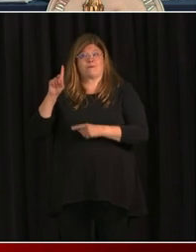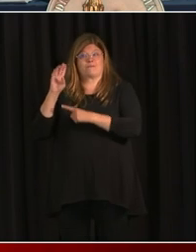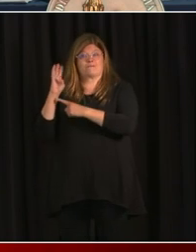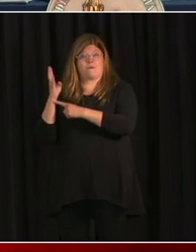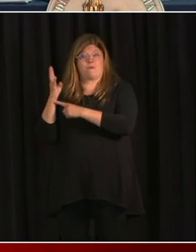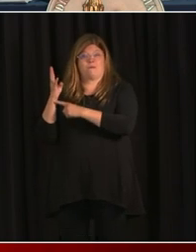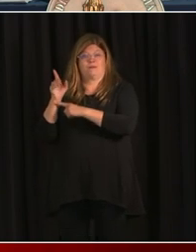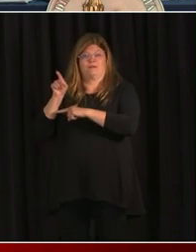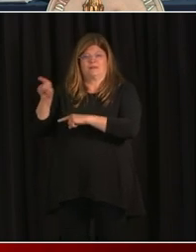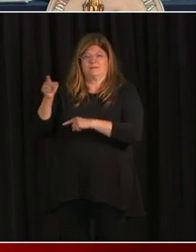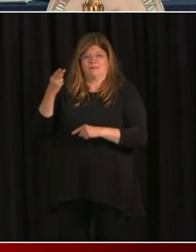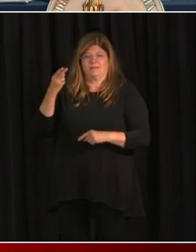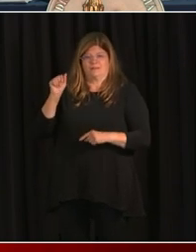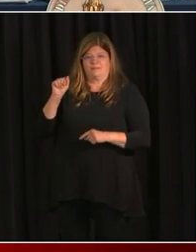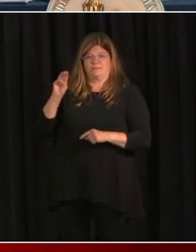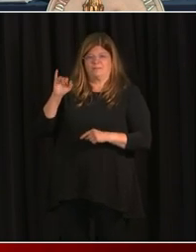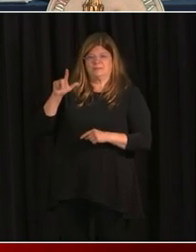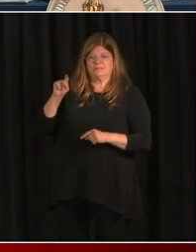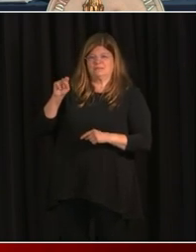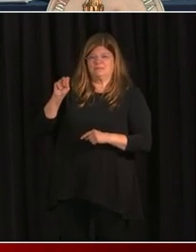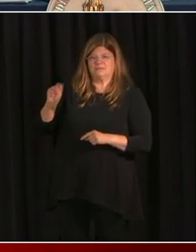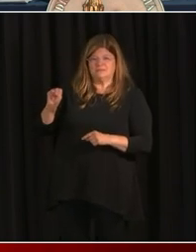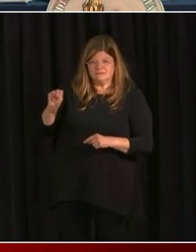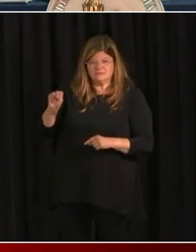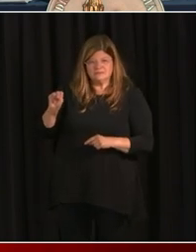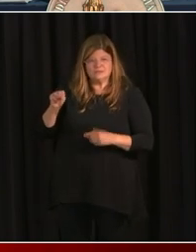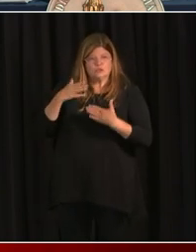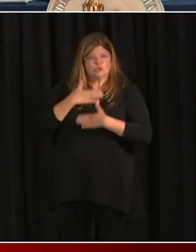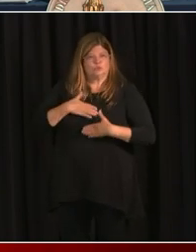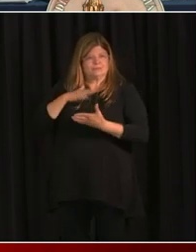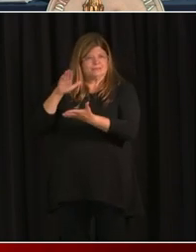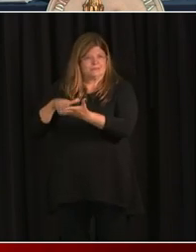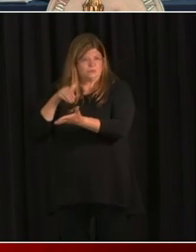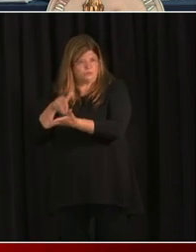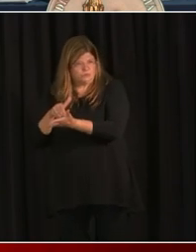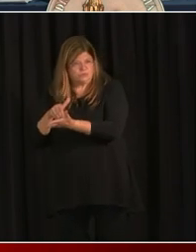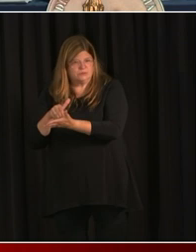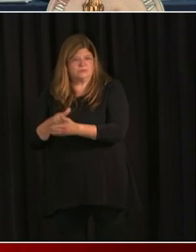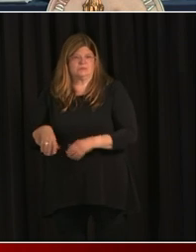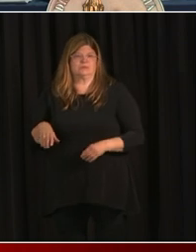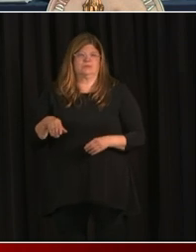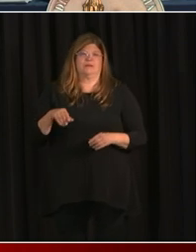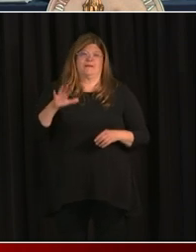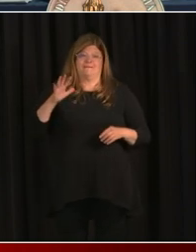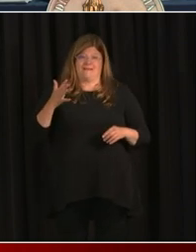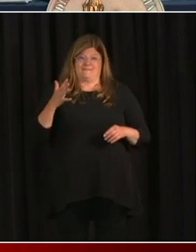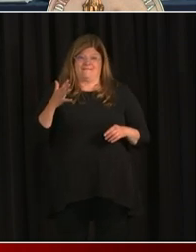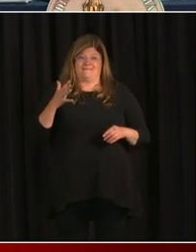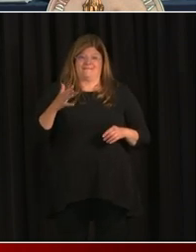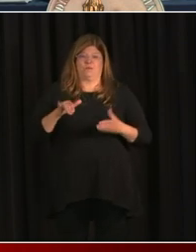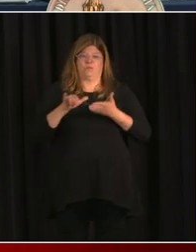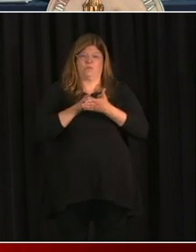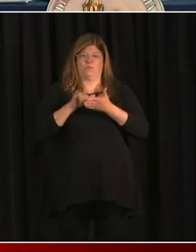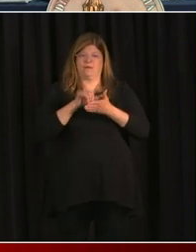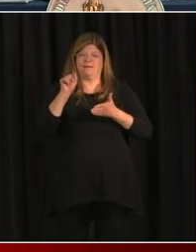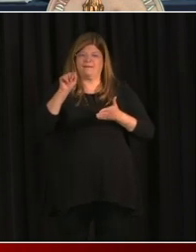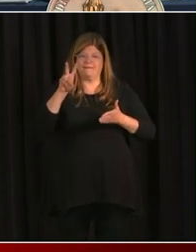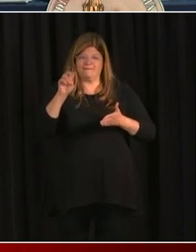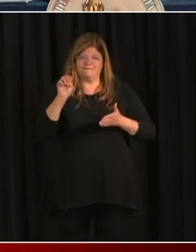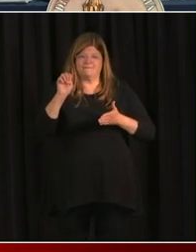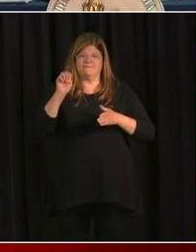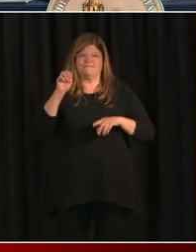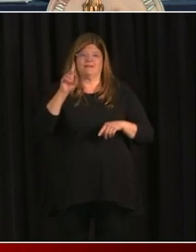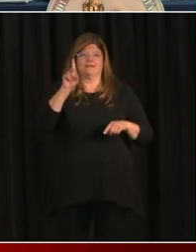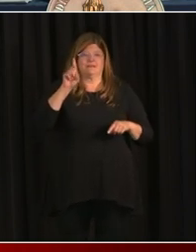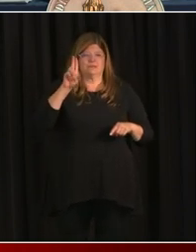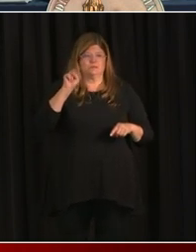the Hamilton Recreation Center. In Ward 5, the New York Avenue Dunbar Recreation